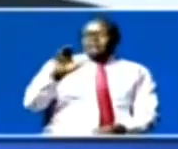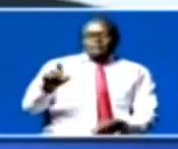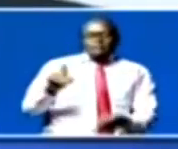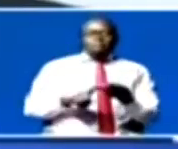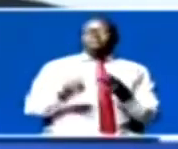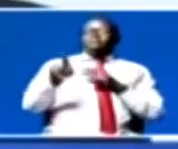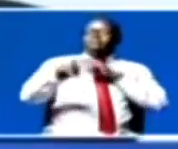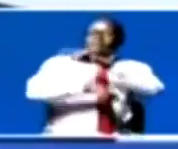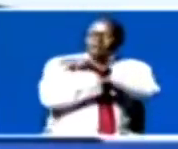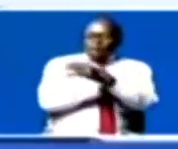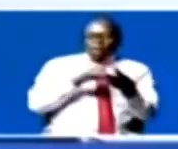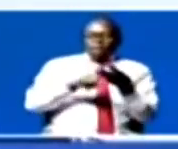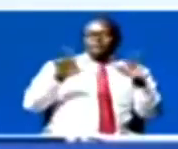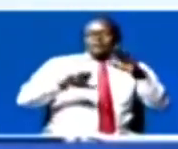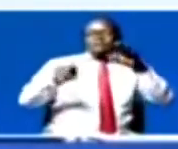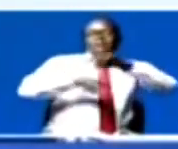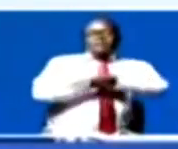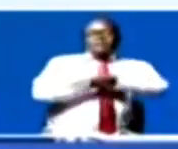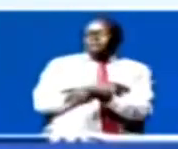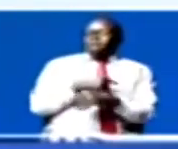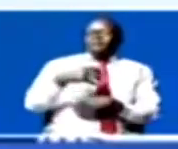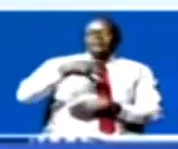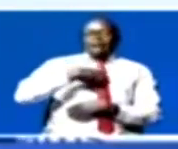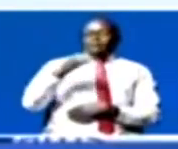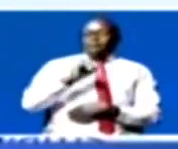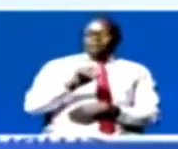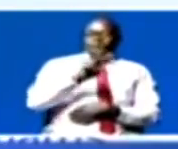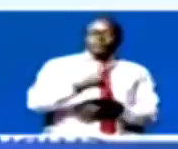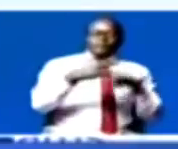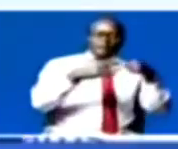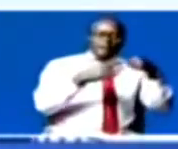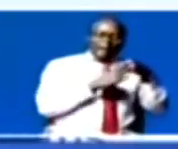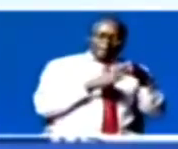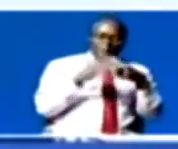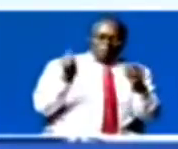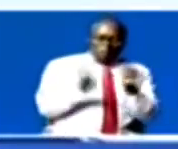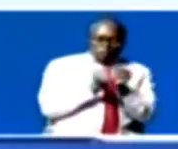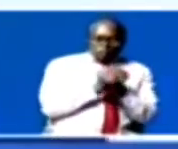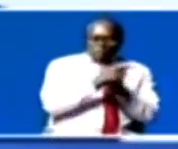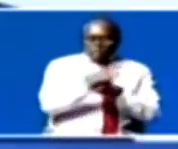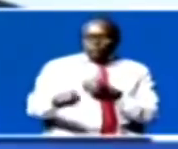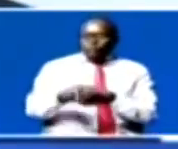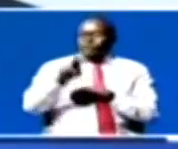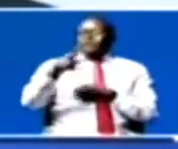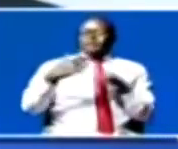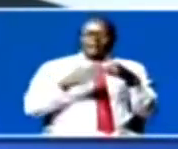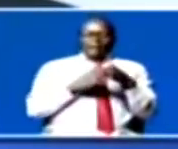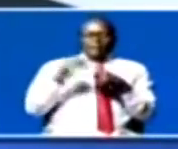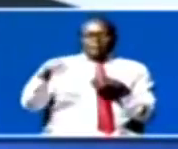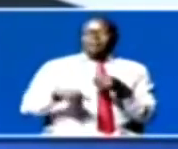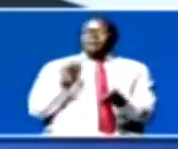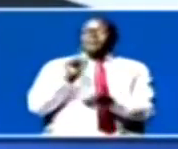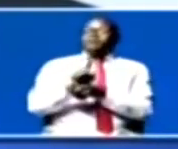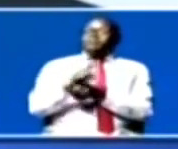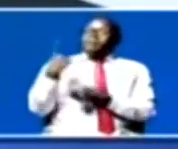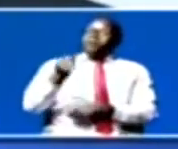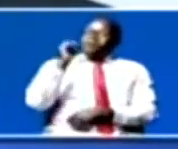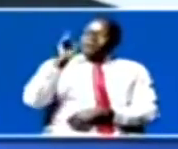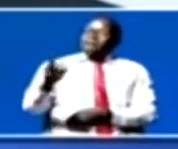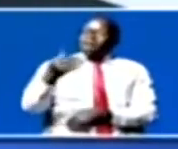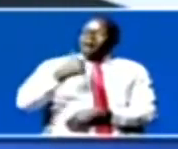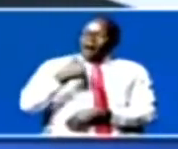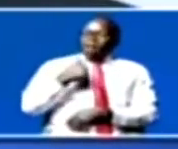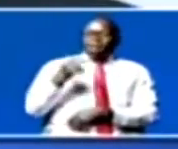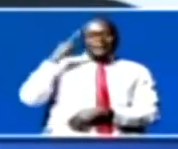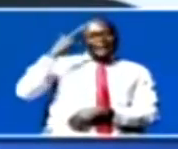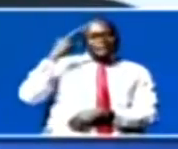chiefs, no leave between 29th of October and 29th of November. Unless, of course, you have